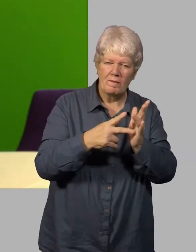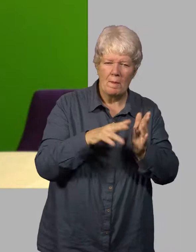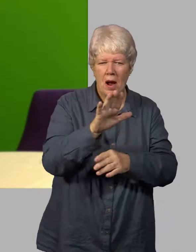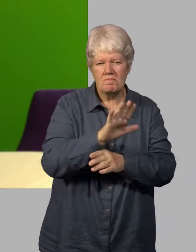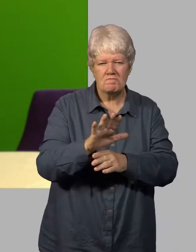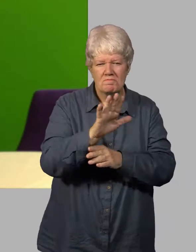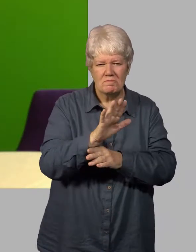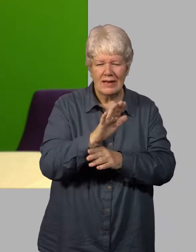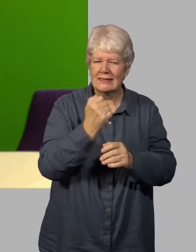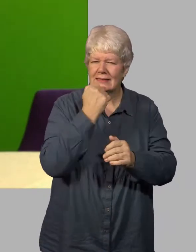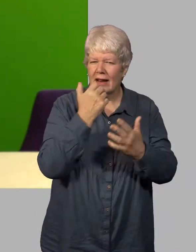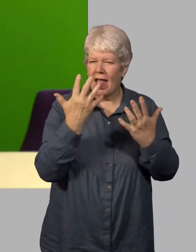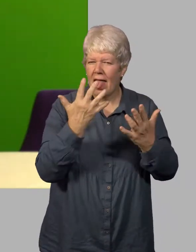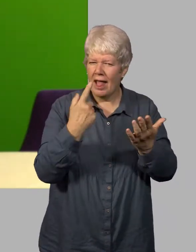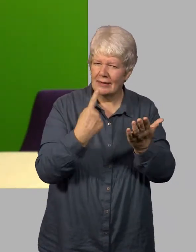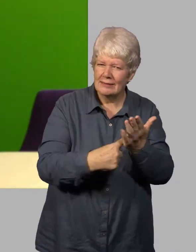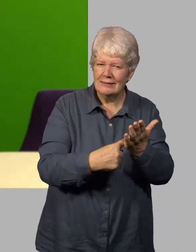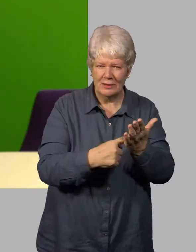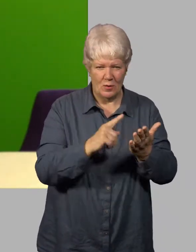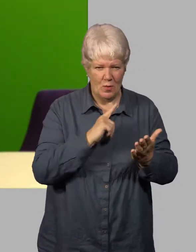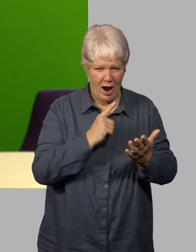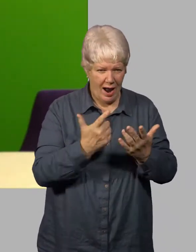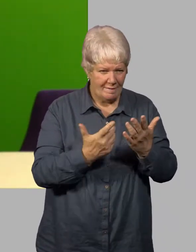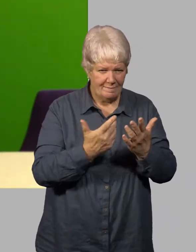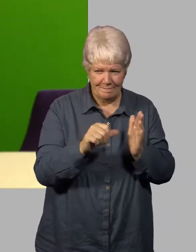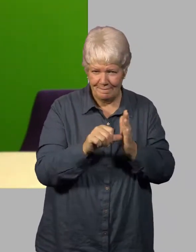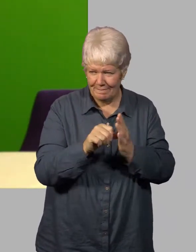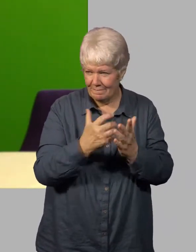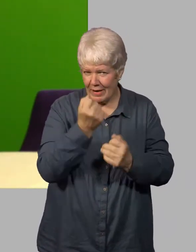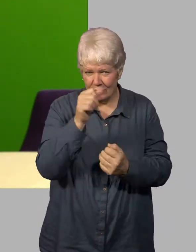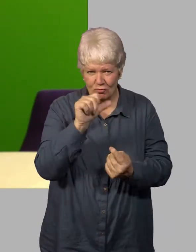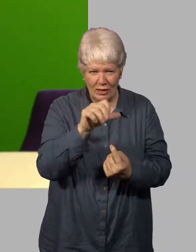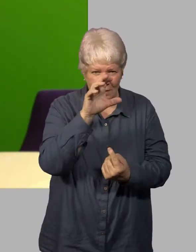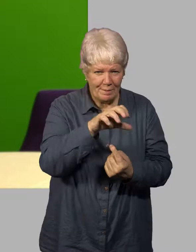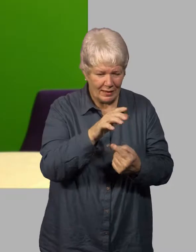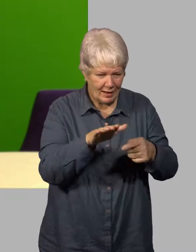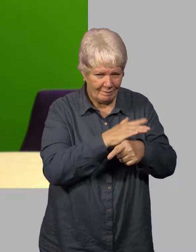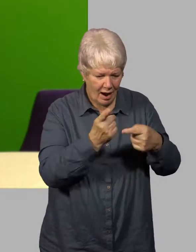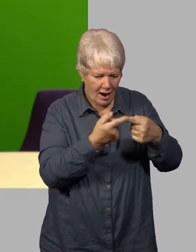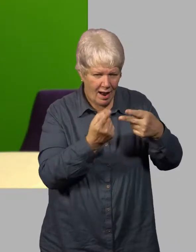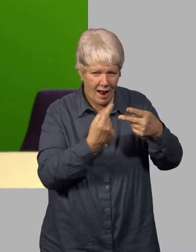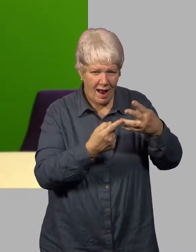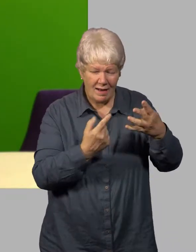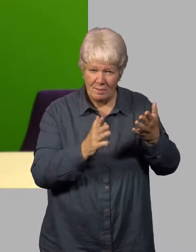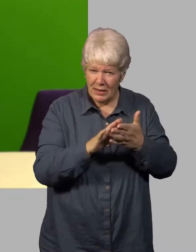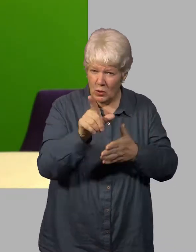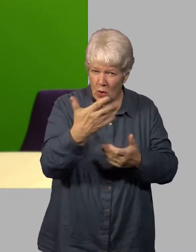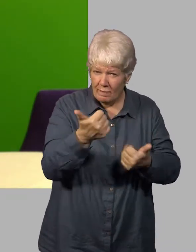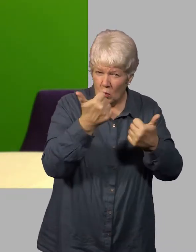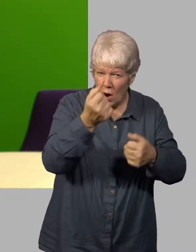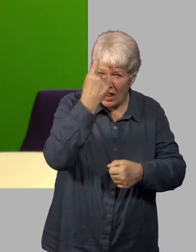early November. The final date is still to be confirmed, as we're finding it quite tricky to find a venue that ticks all our